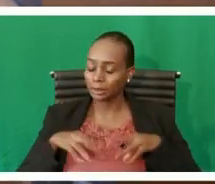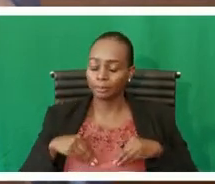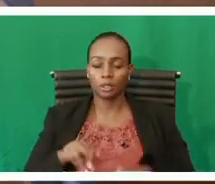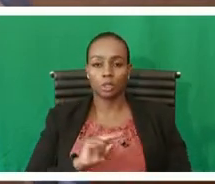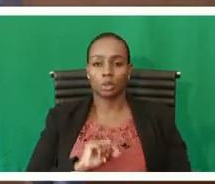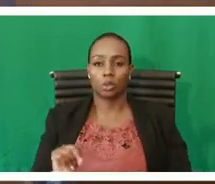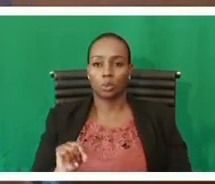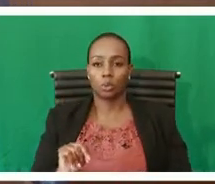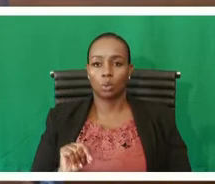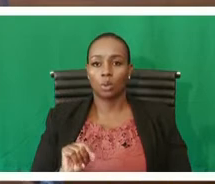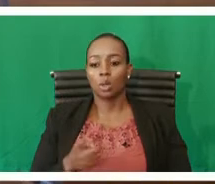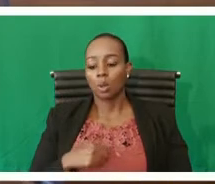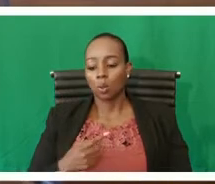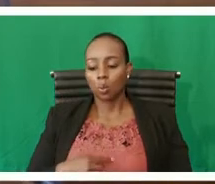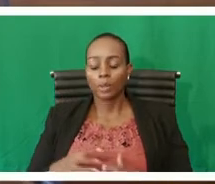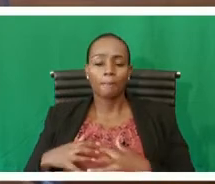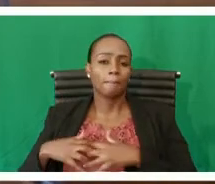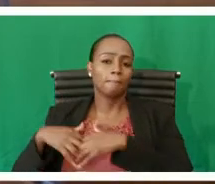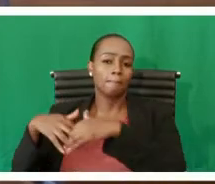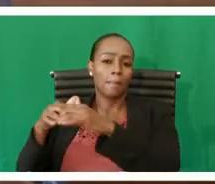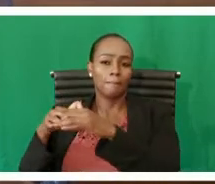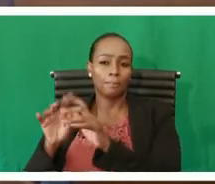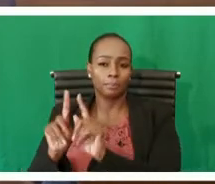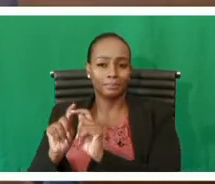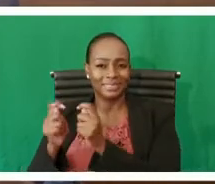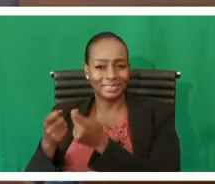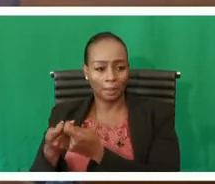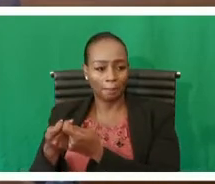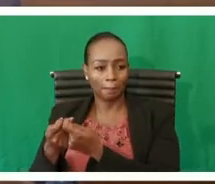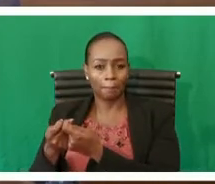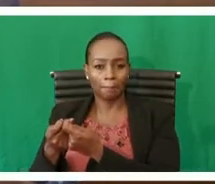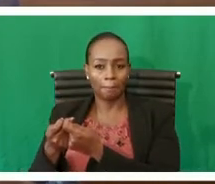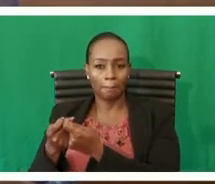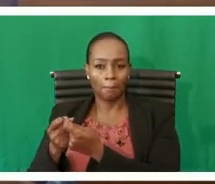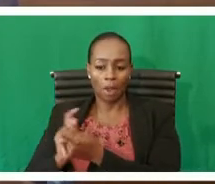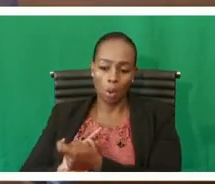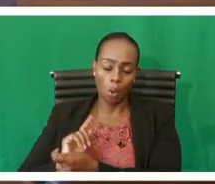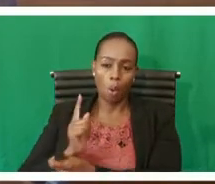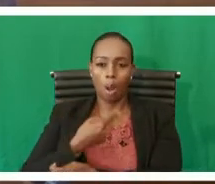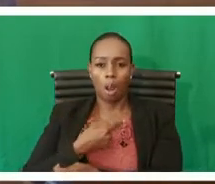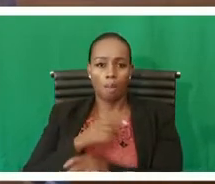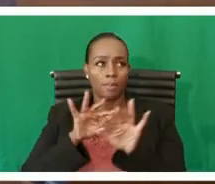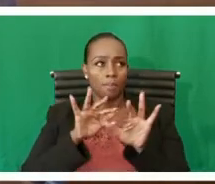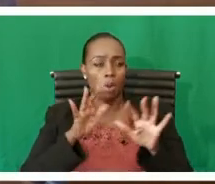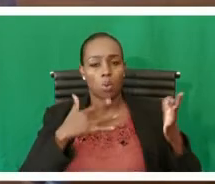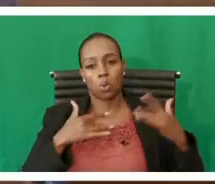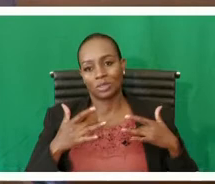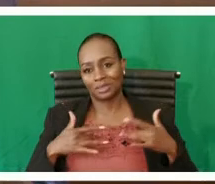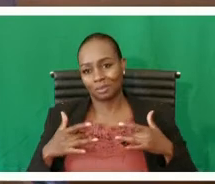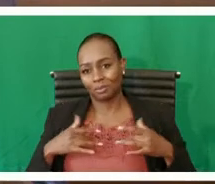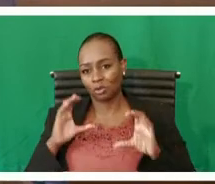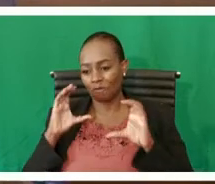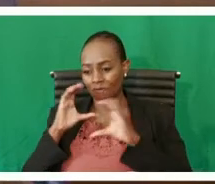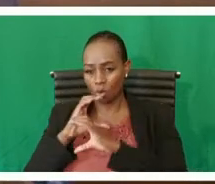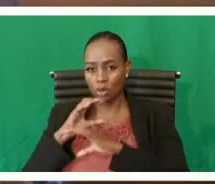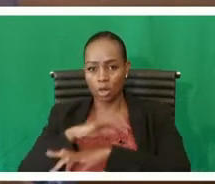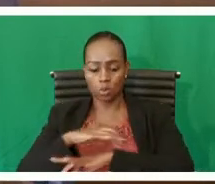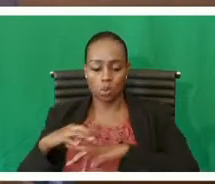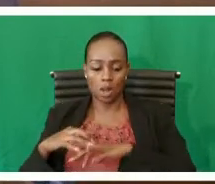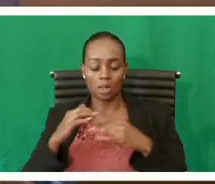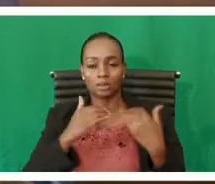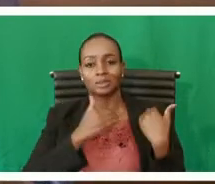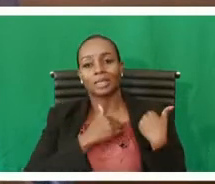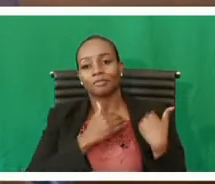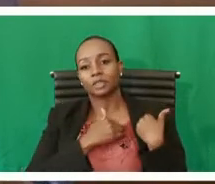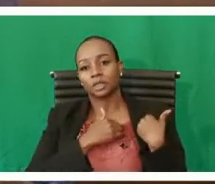We have established a special team made up of all concerned to look at all rural safety